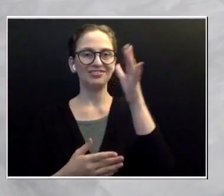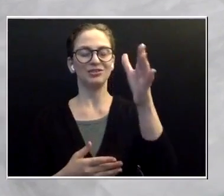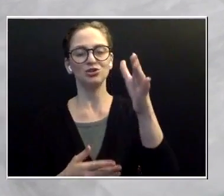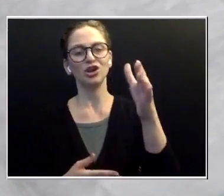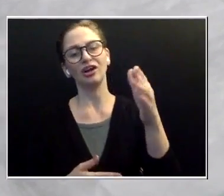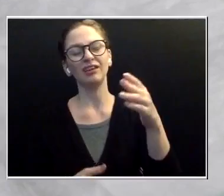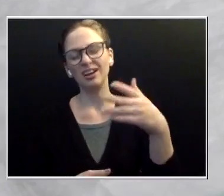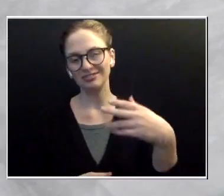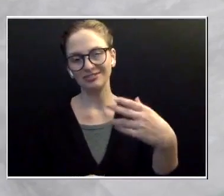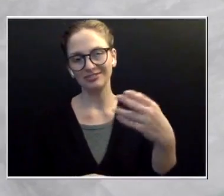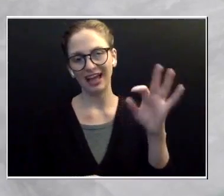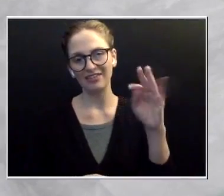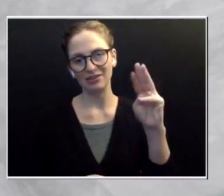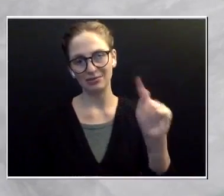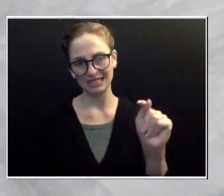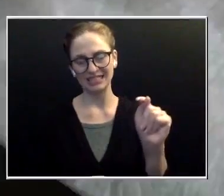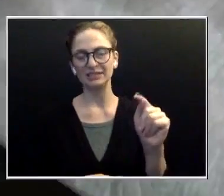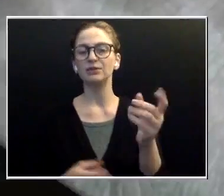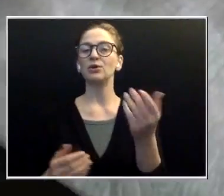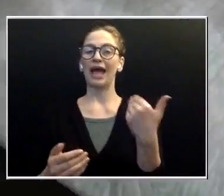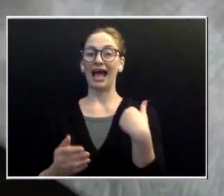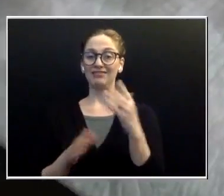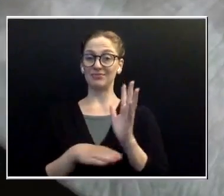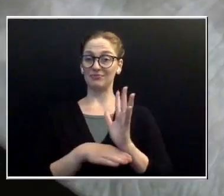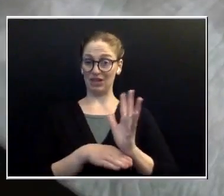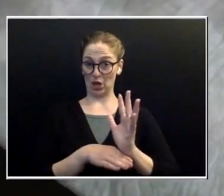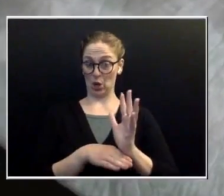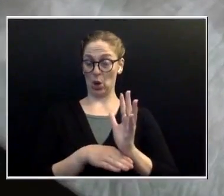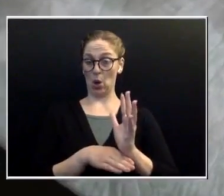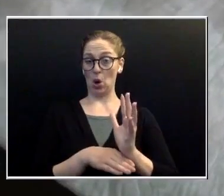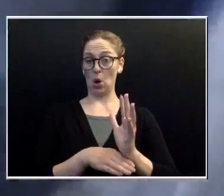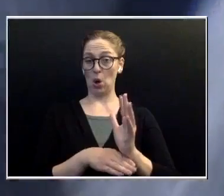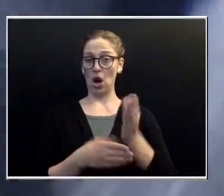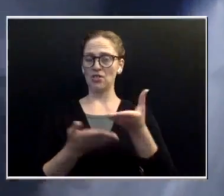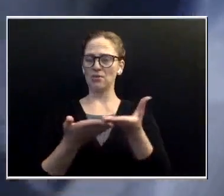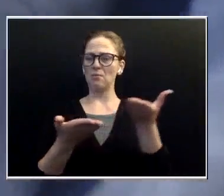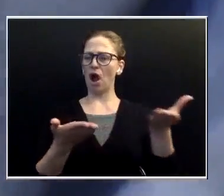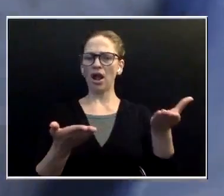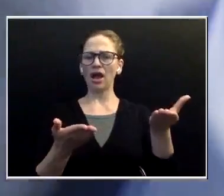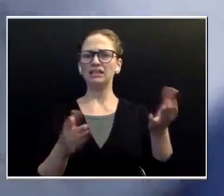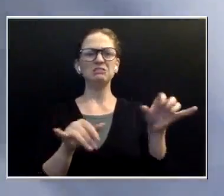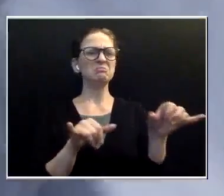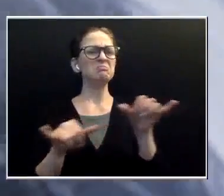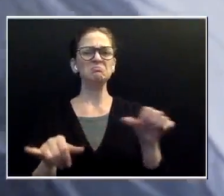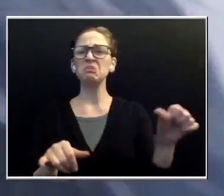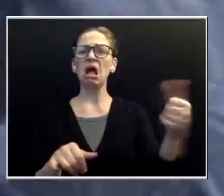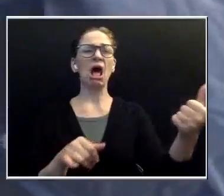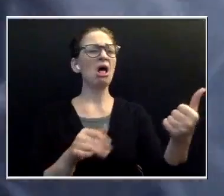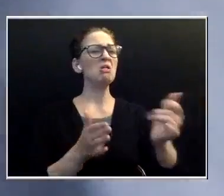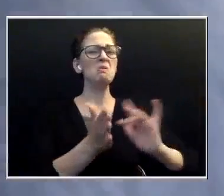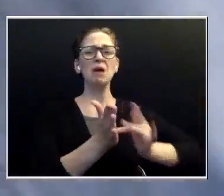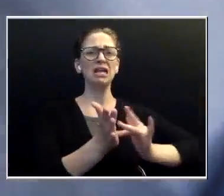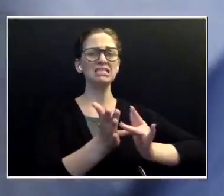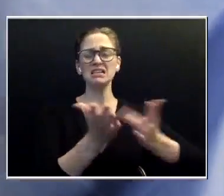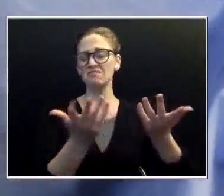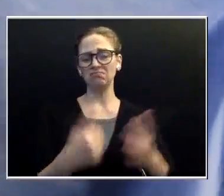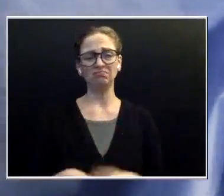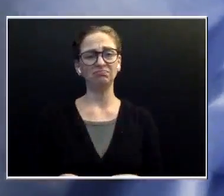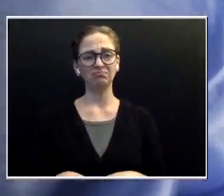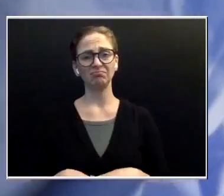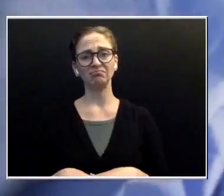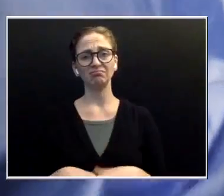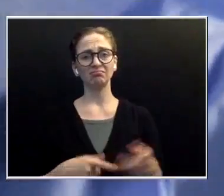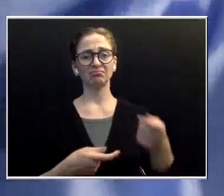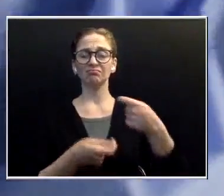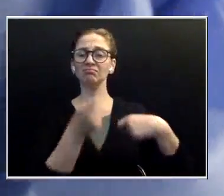transplant happening. Okay. The product is treated pretty much like any other medicine, Doc, right? Transplant happens during the colonoscopy,